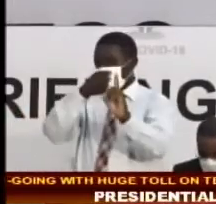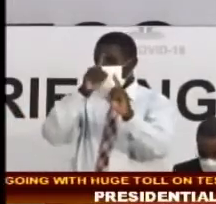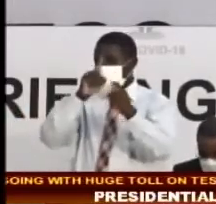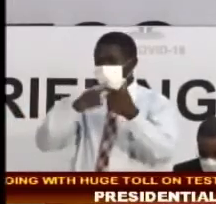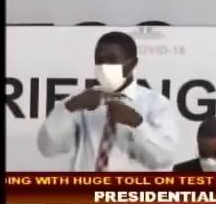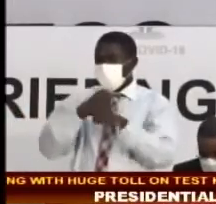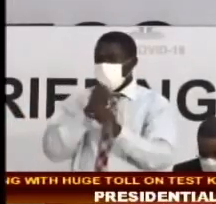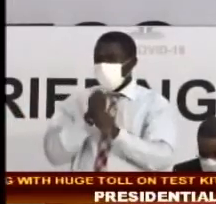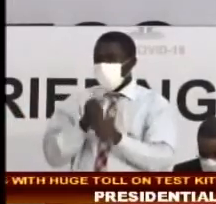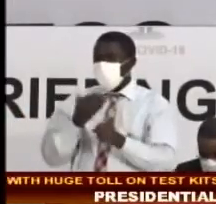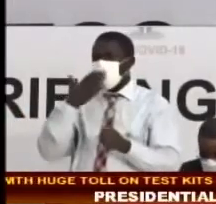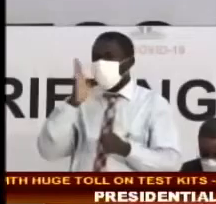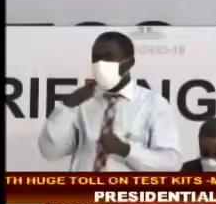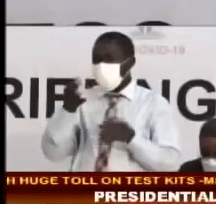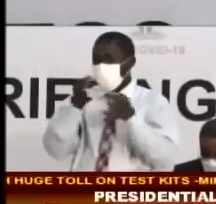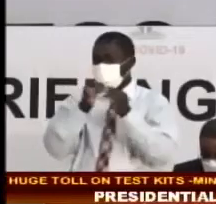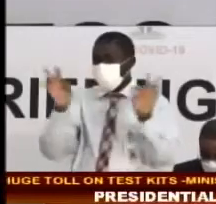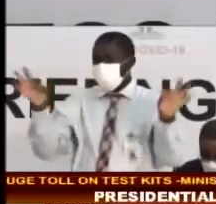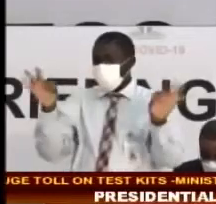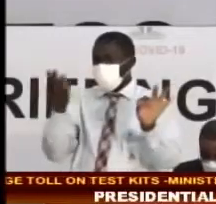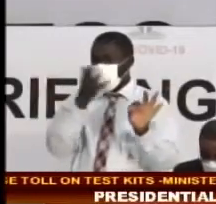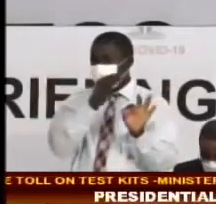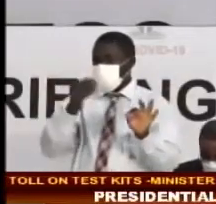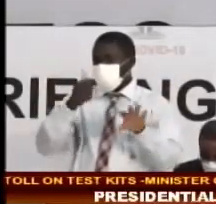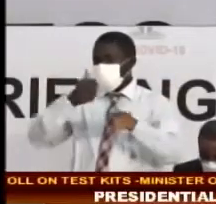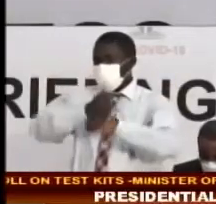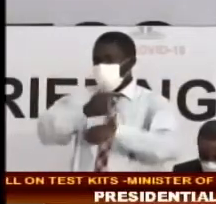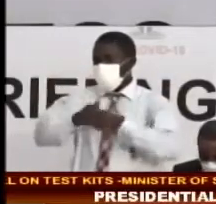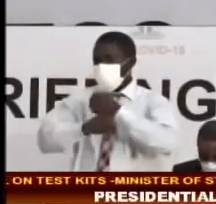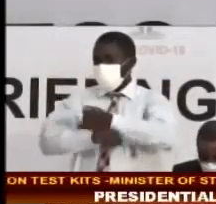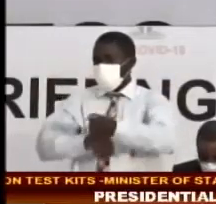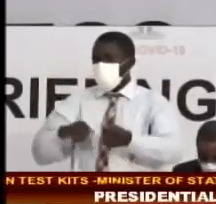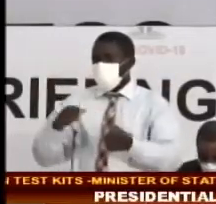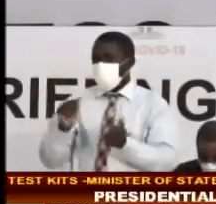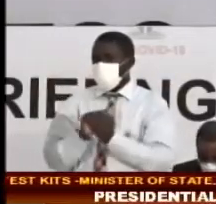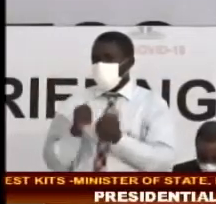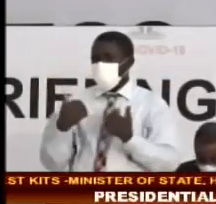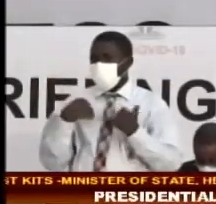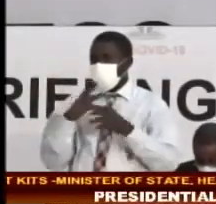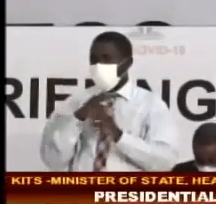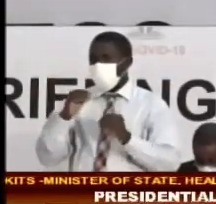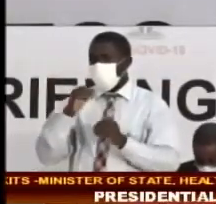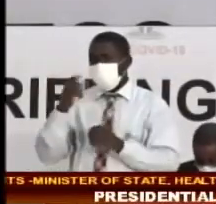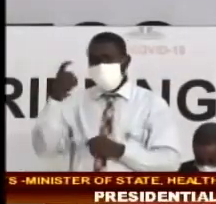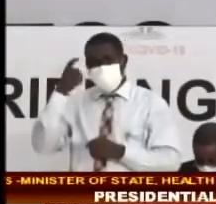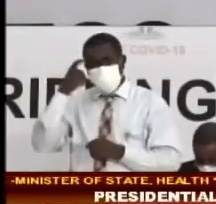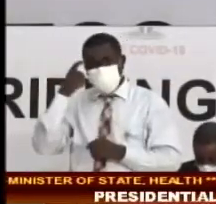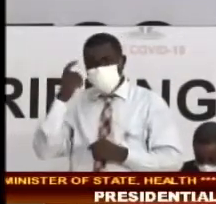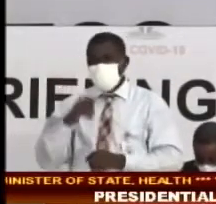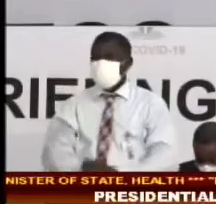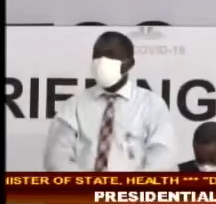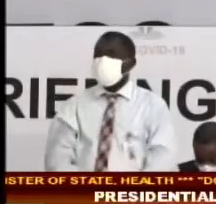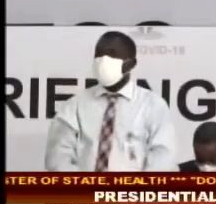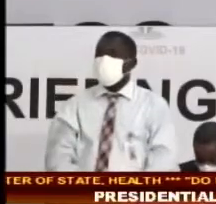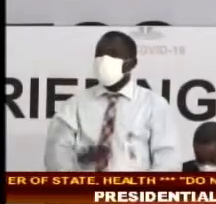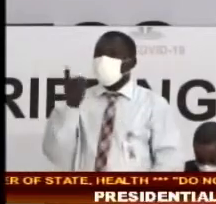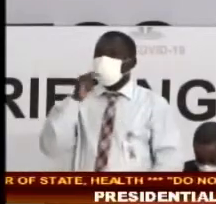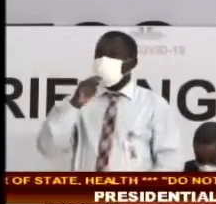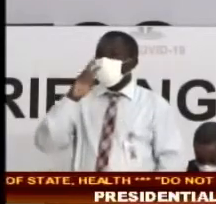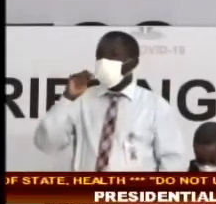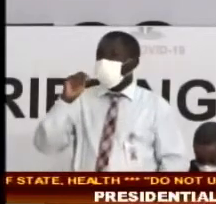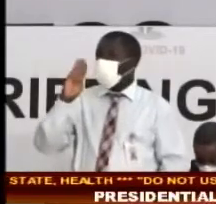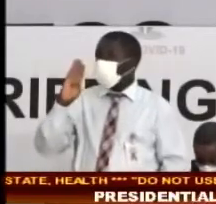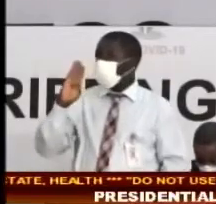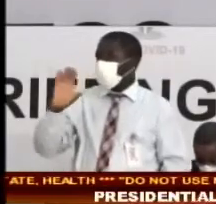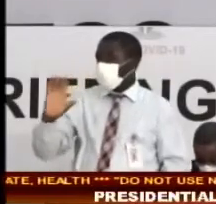statements and insinuations. The Commission, in its warning letter to the broadcast stations, quoted